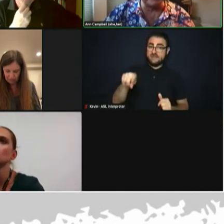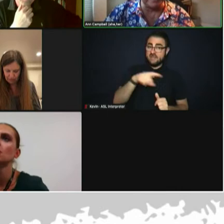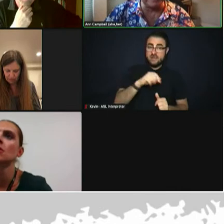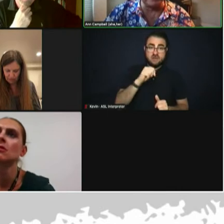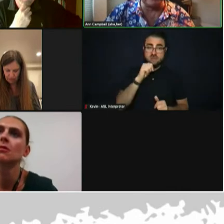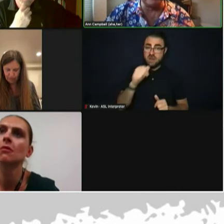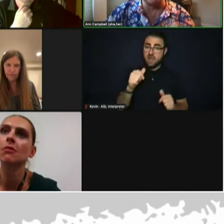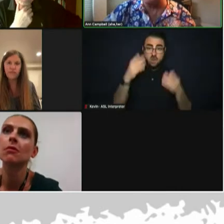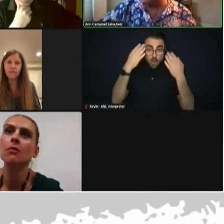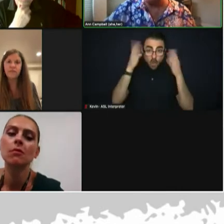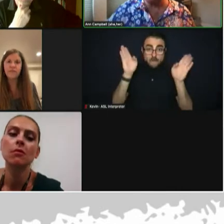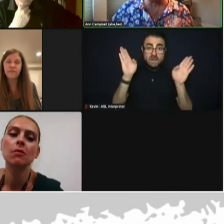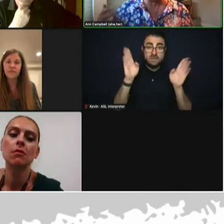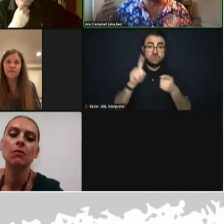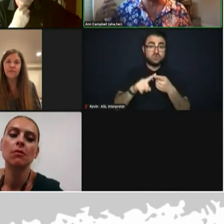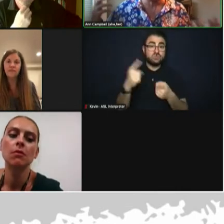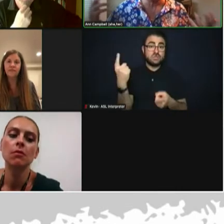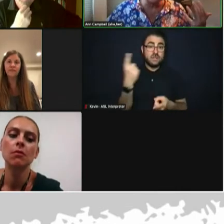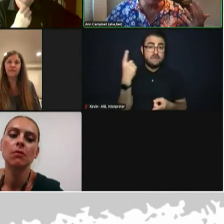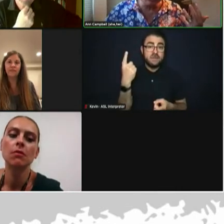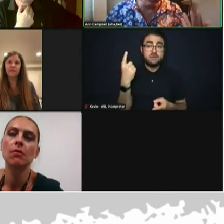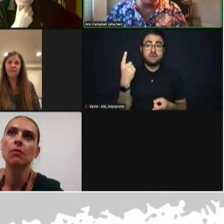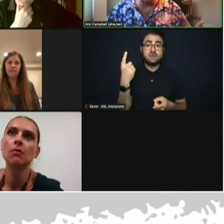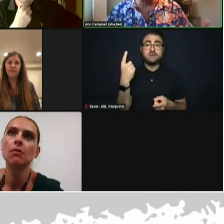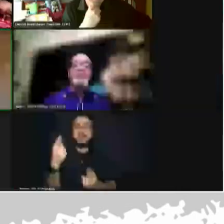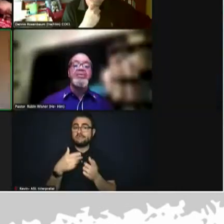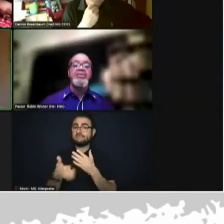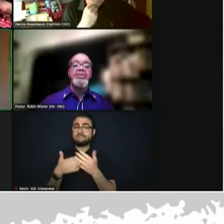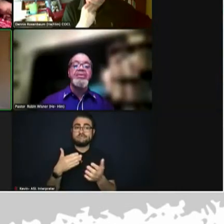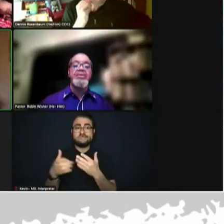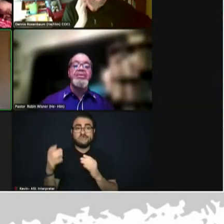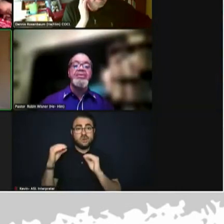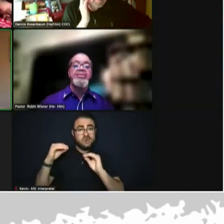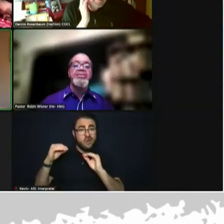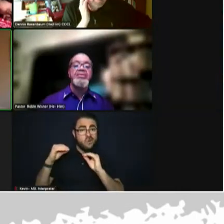something like this to be used for coaching or